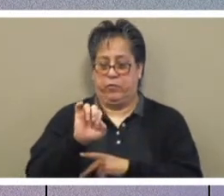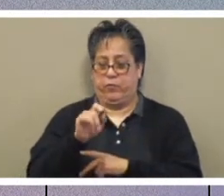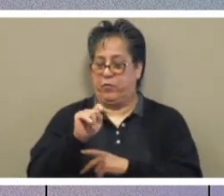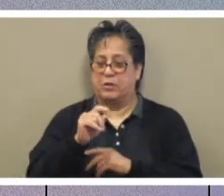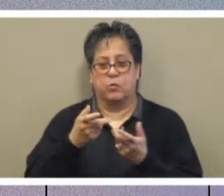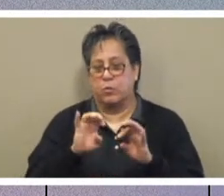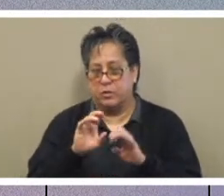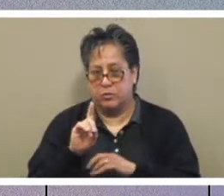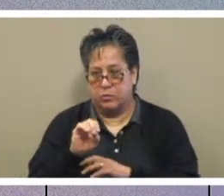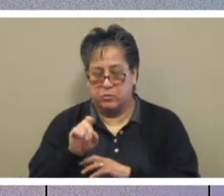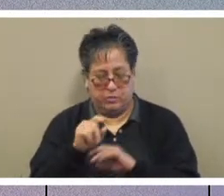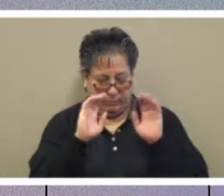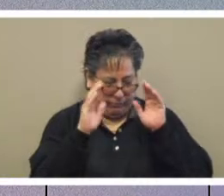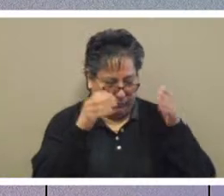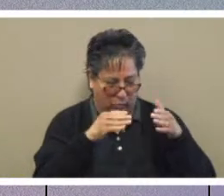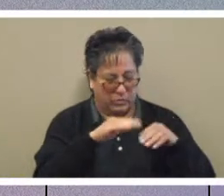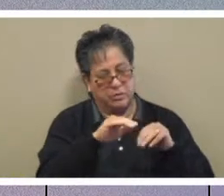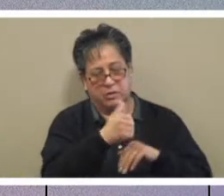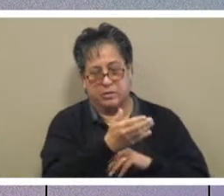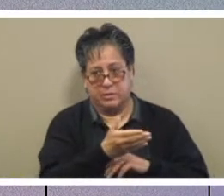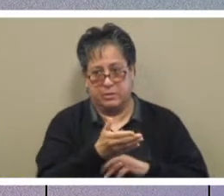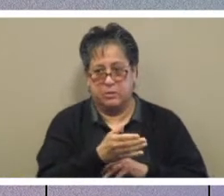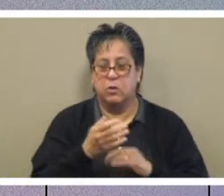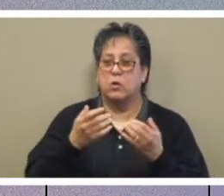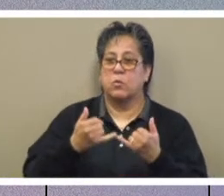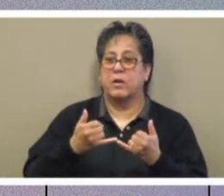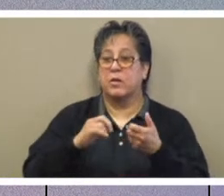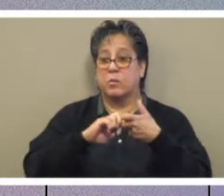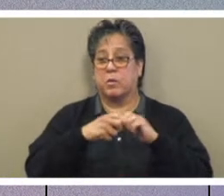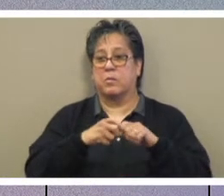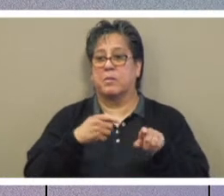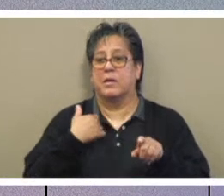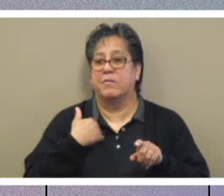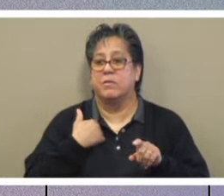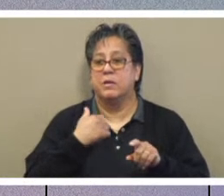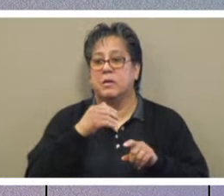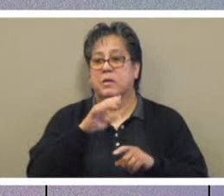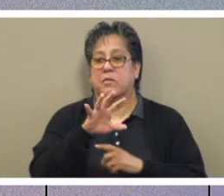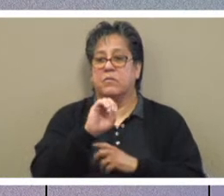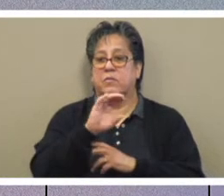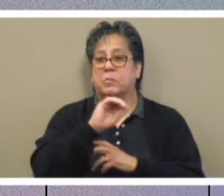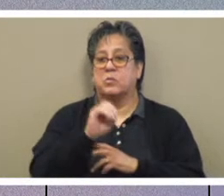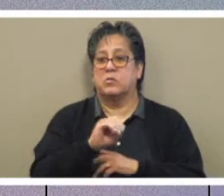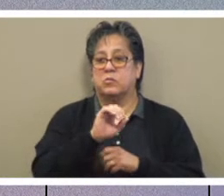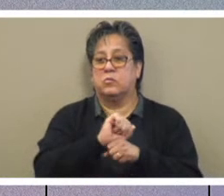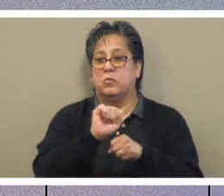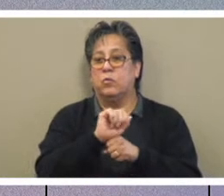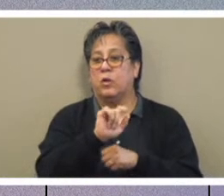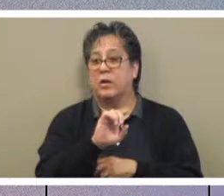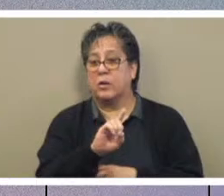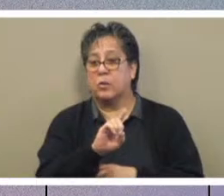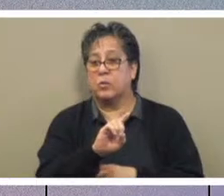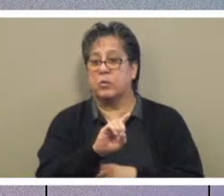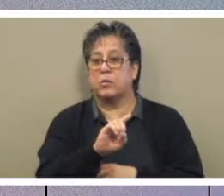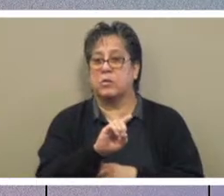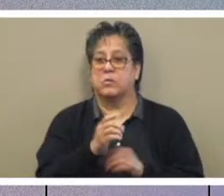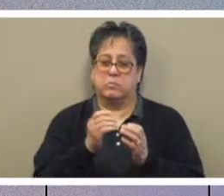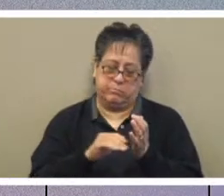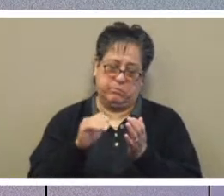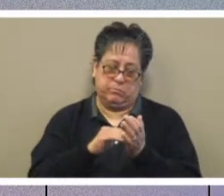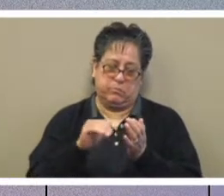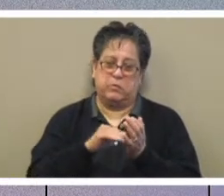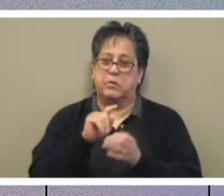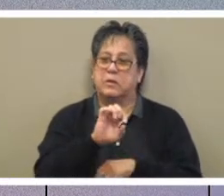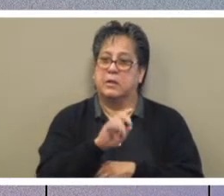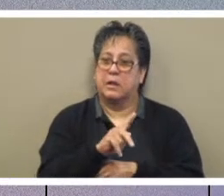so they can focus on the stuff they really care about. Because right now the problem they have is that 50% of their workload is just on repetitive tasks,